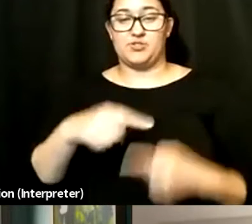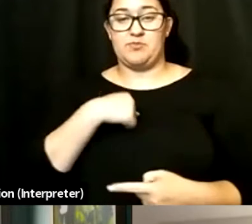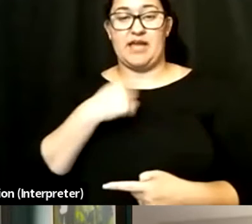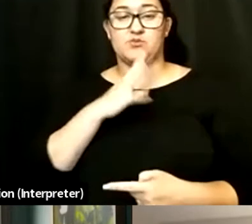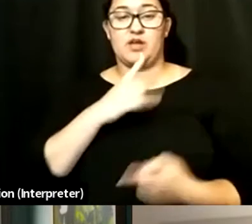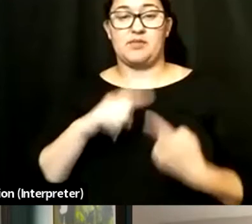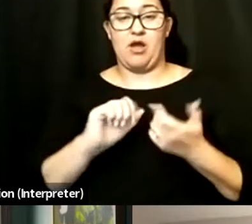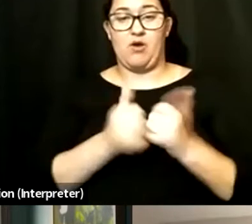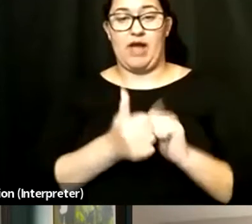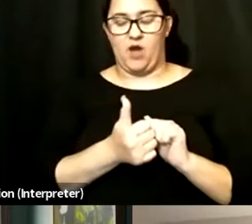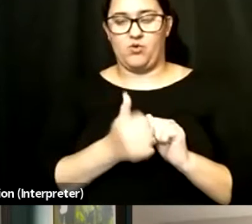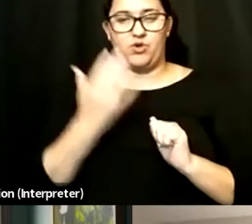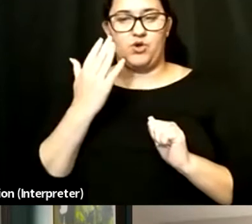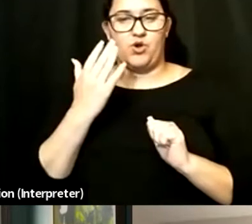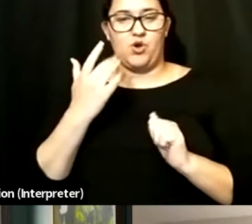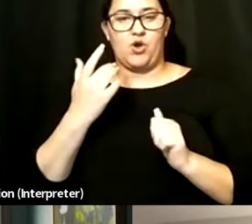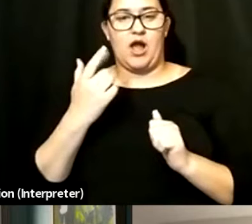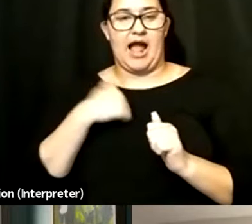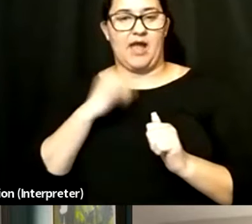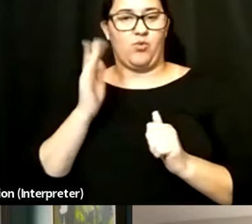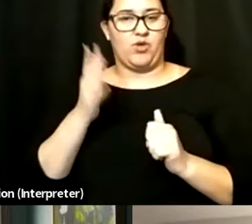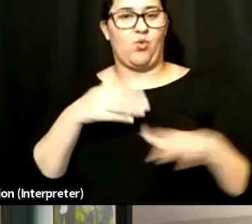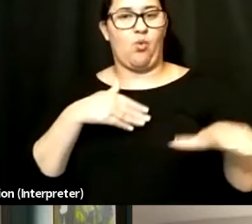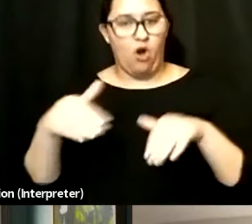about how when I will walk,